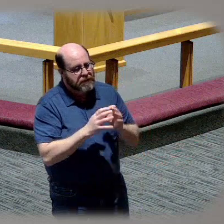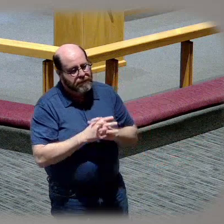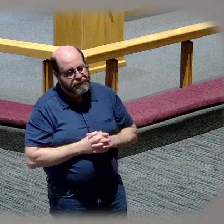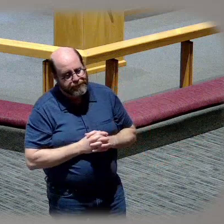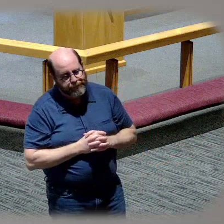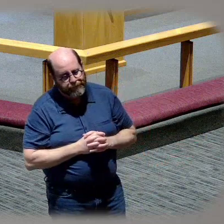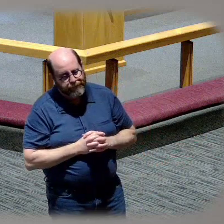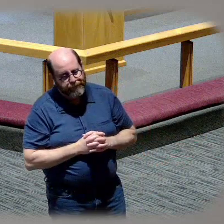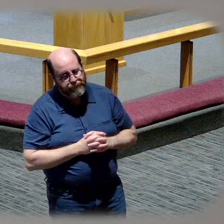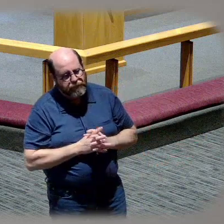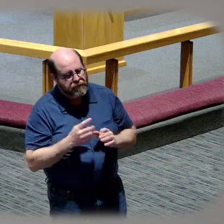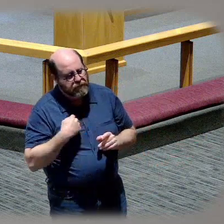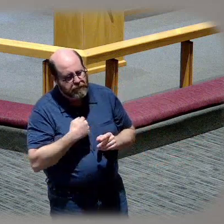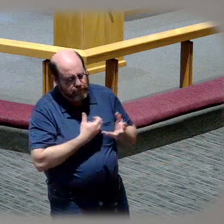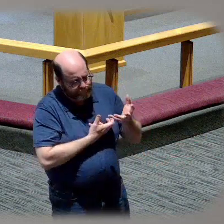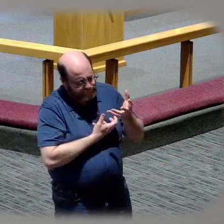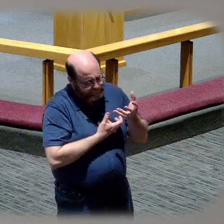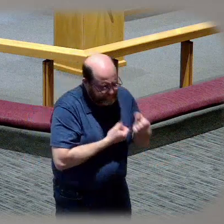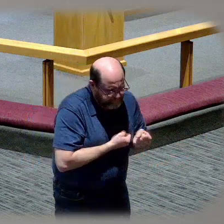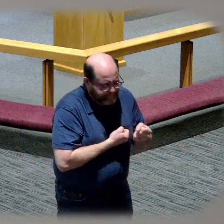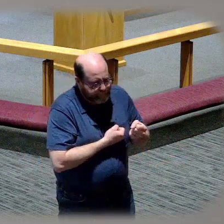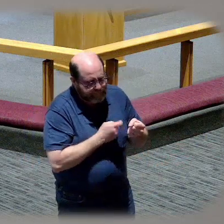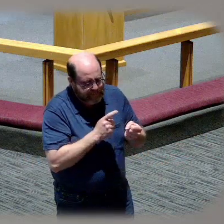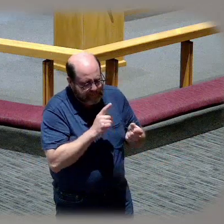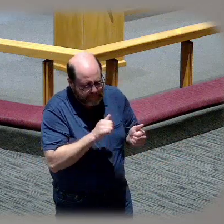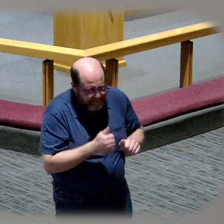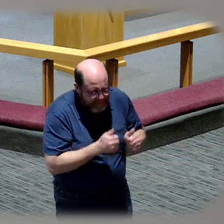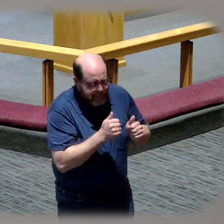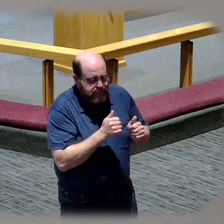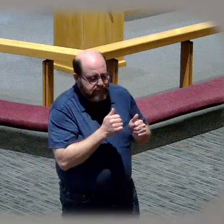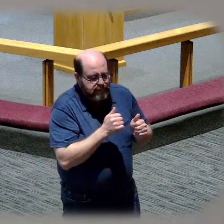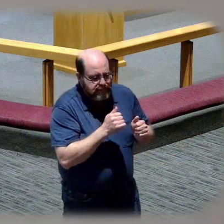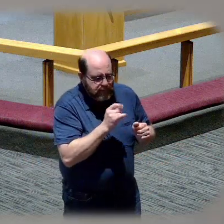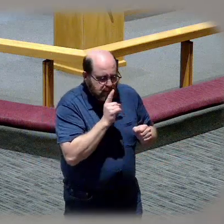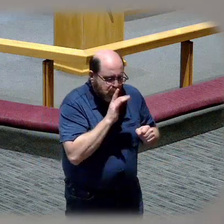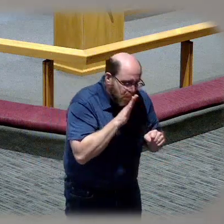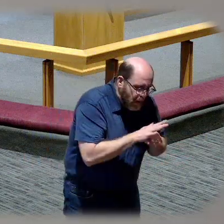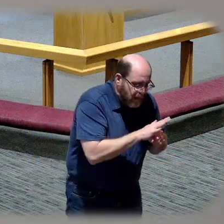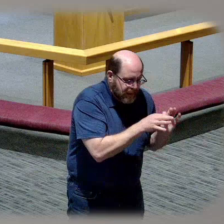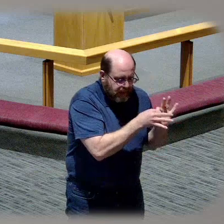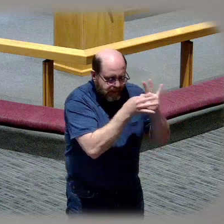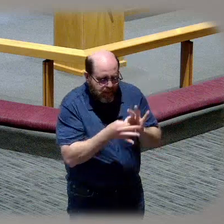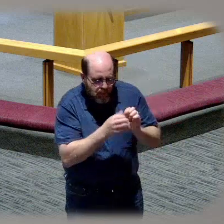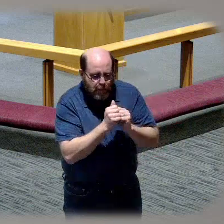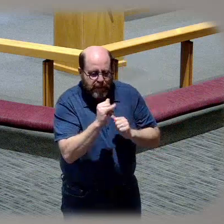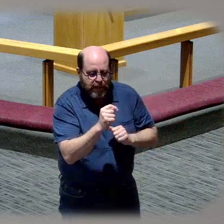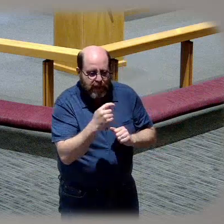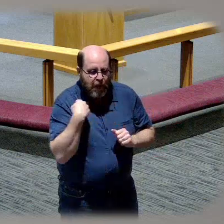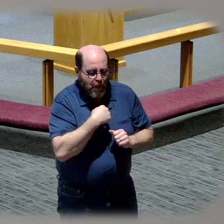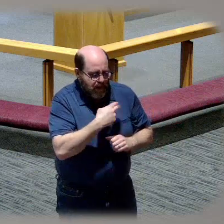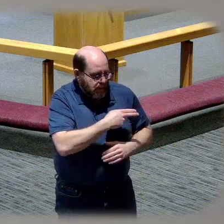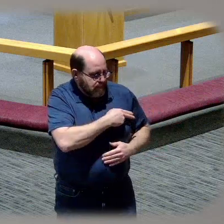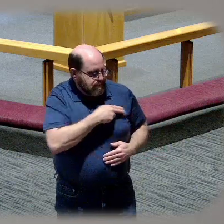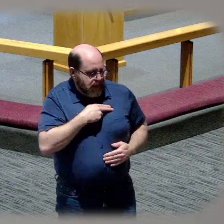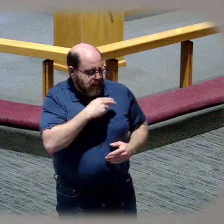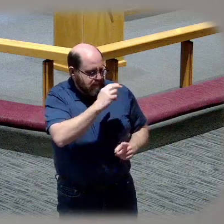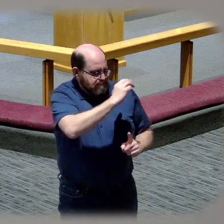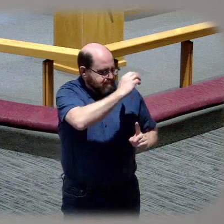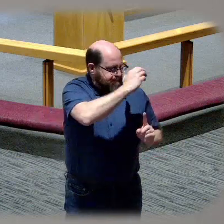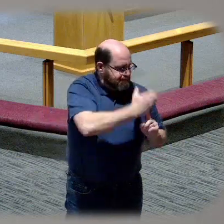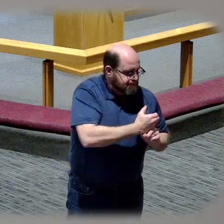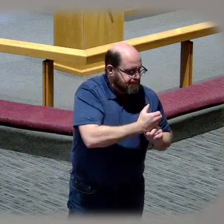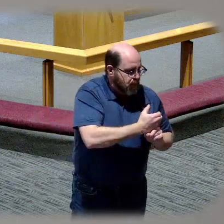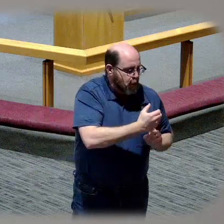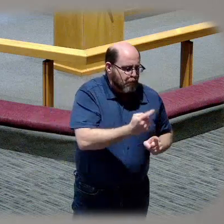So we cling to our baptism. We cling to the promises that come with it. We wear the righteousness of Christ as